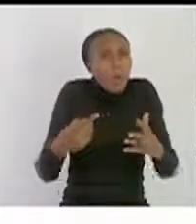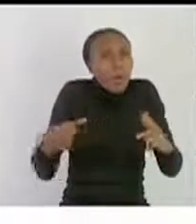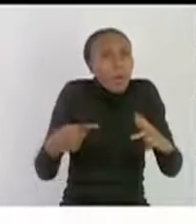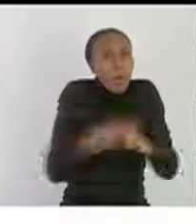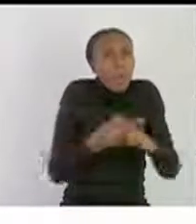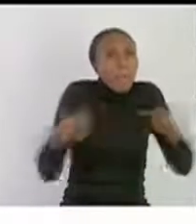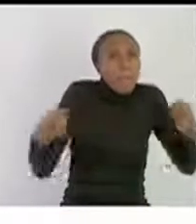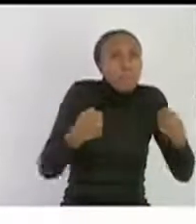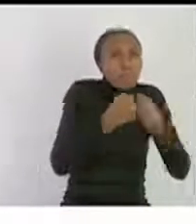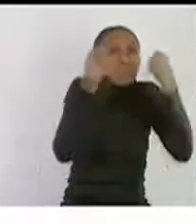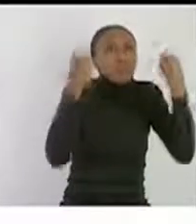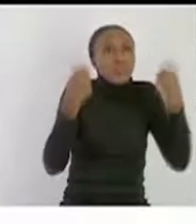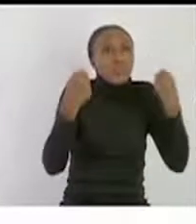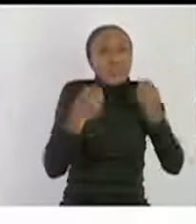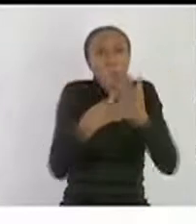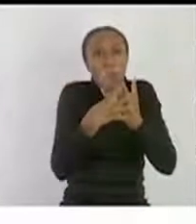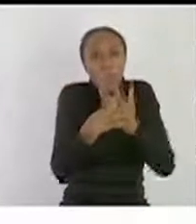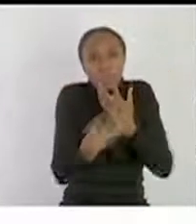blood,